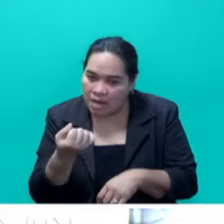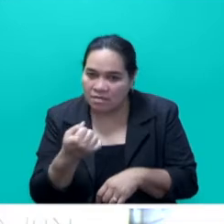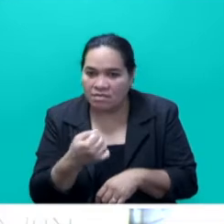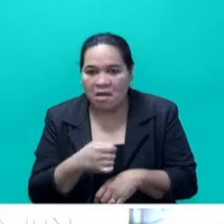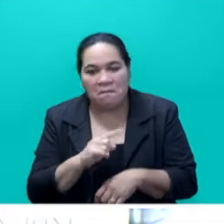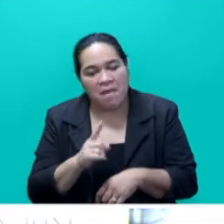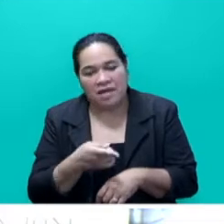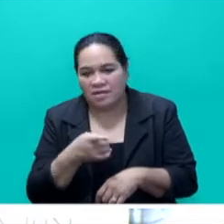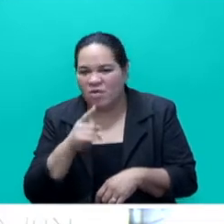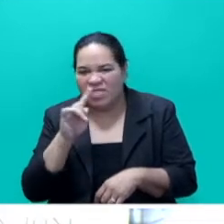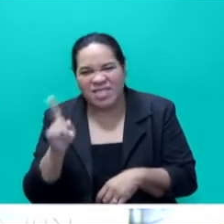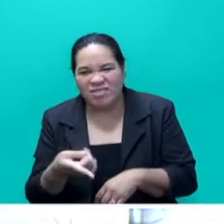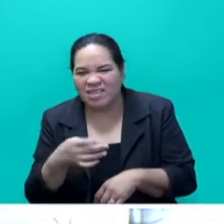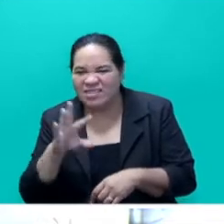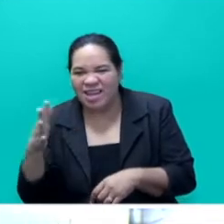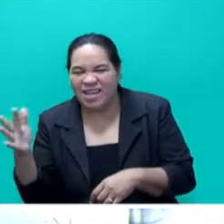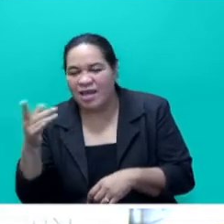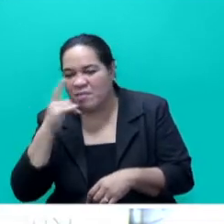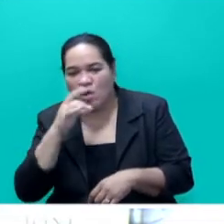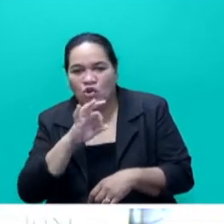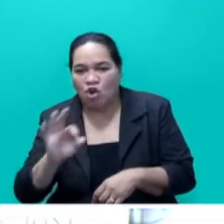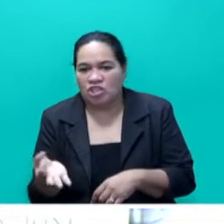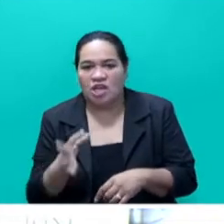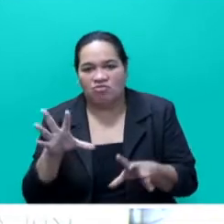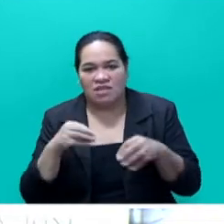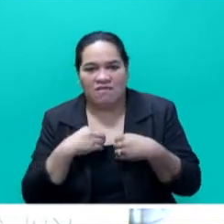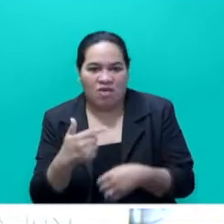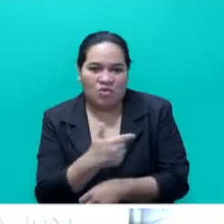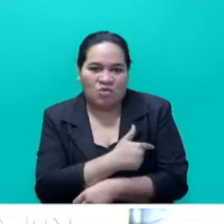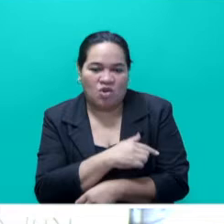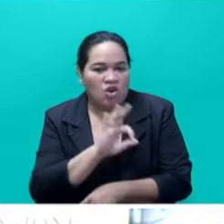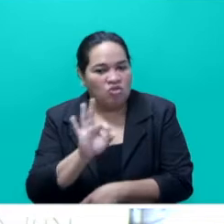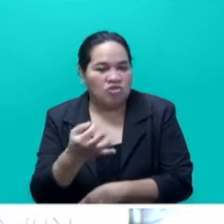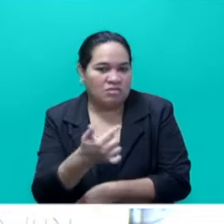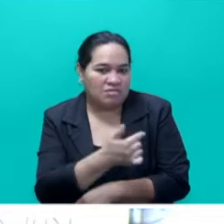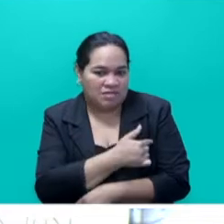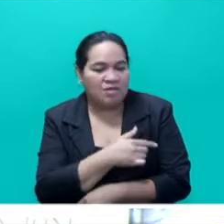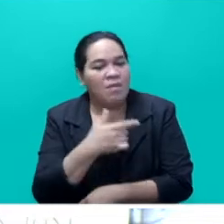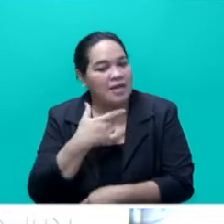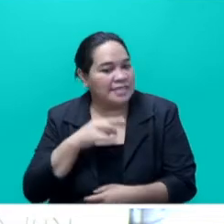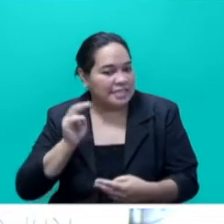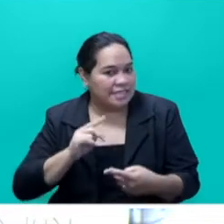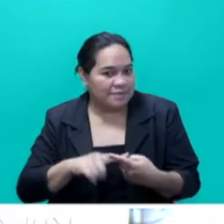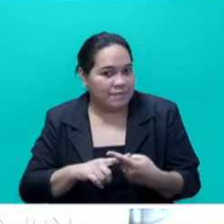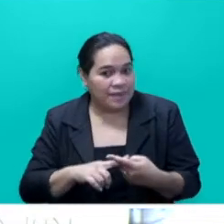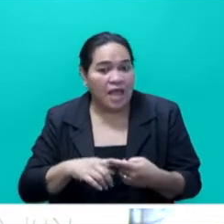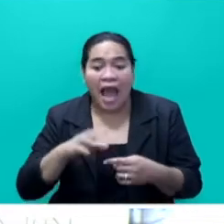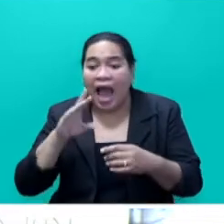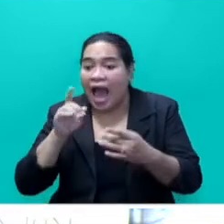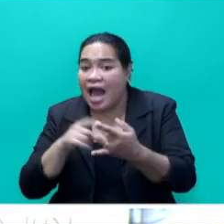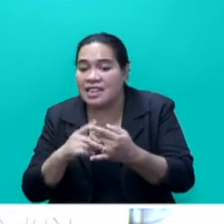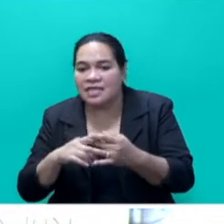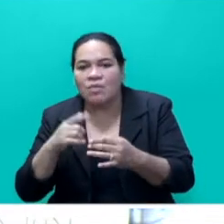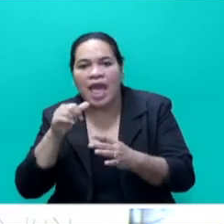1,524 did not receive even the first dose, which is a requirement. 730 were below the age of 18, because you had to